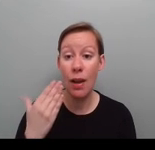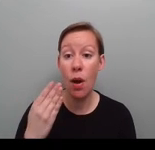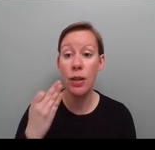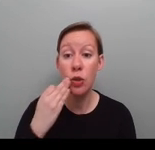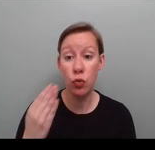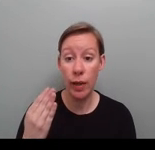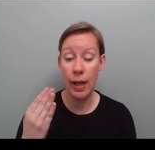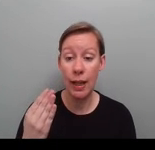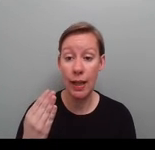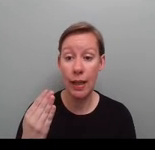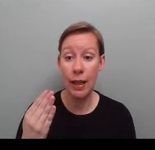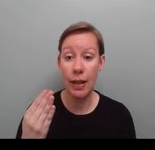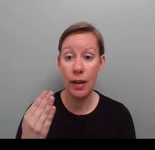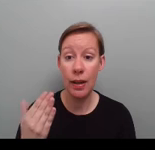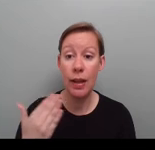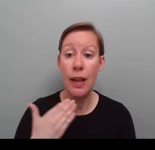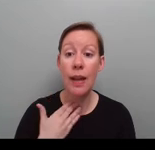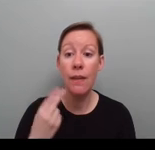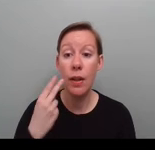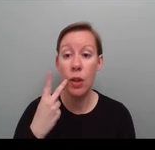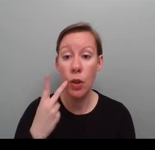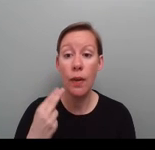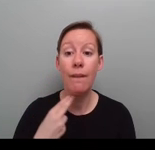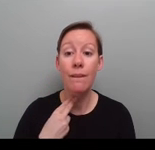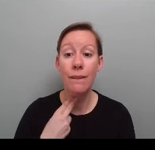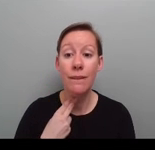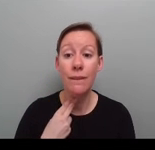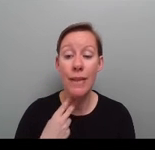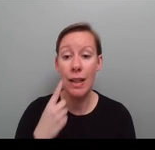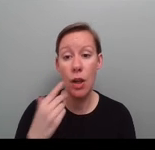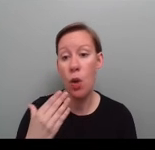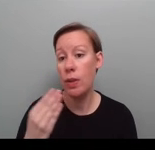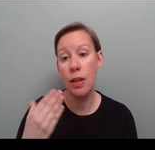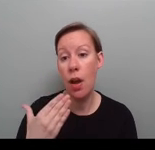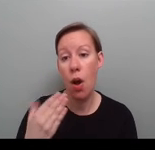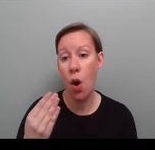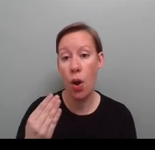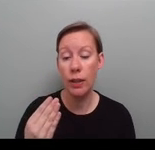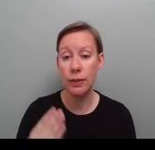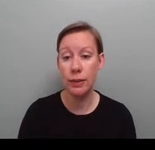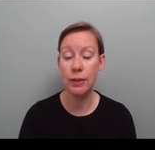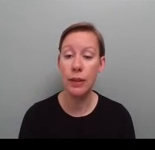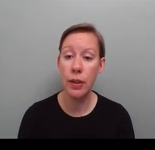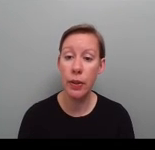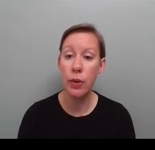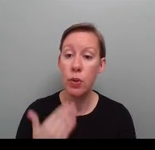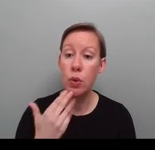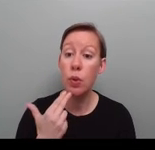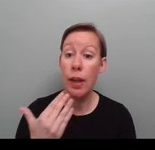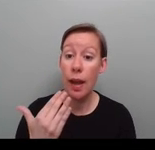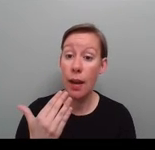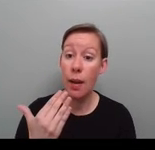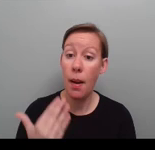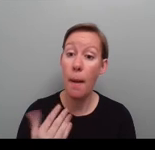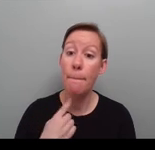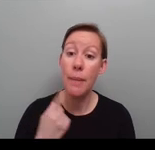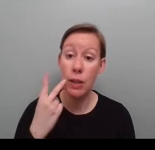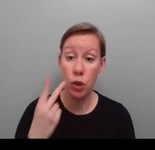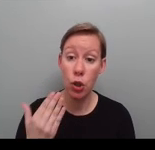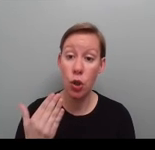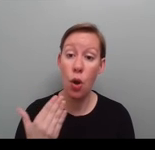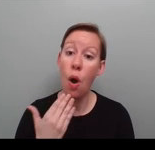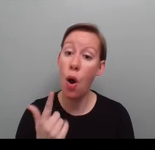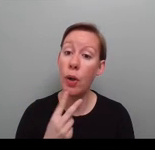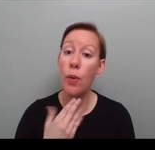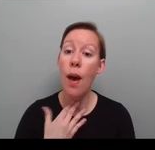on screen even though your video is not on. To get a picture into your profile over here in Blackboard Collaborate,